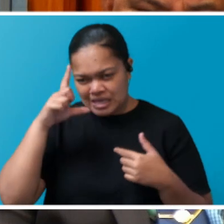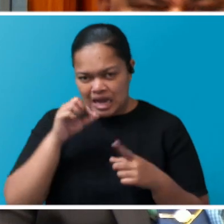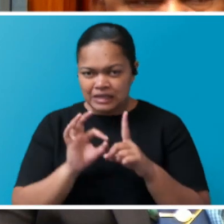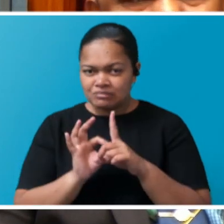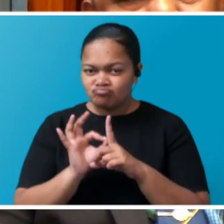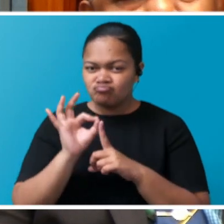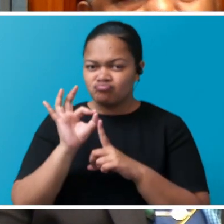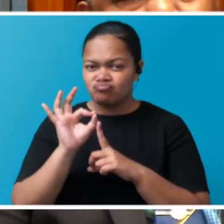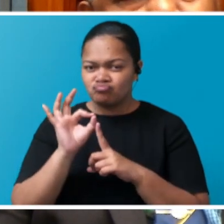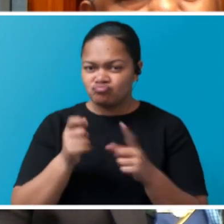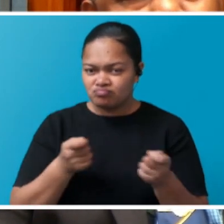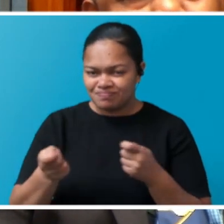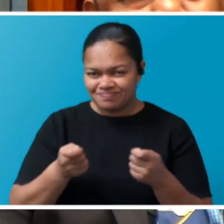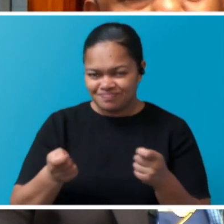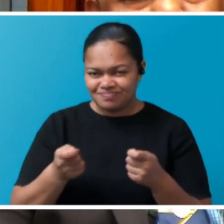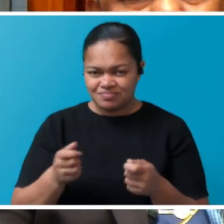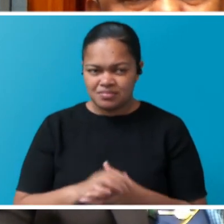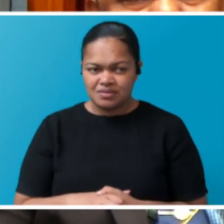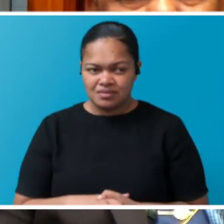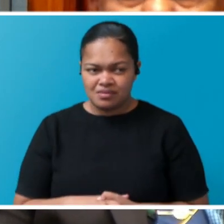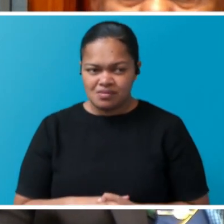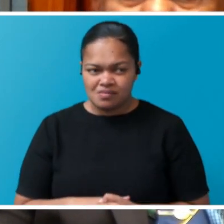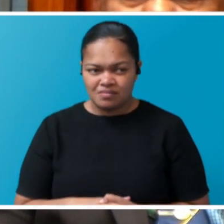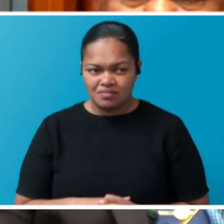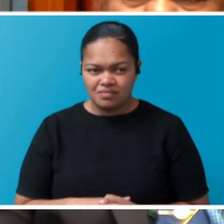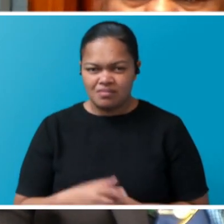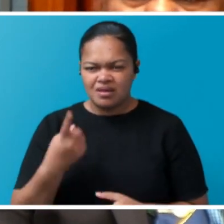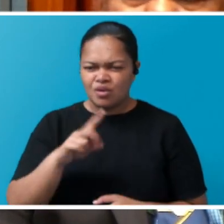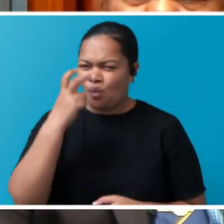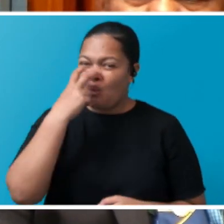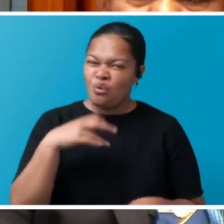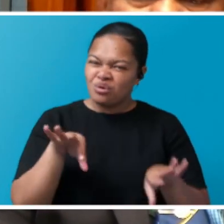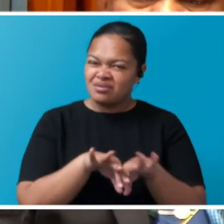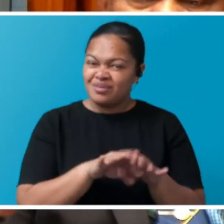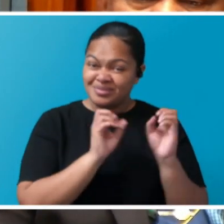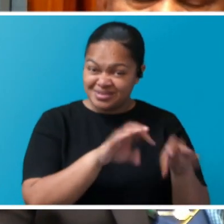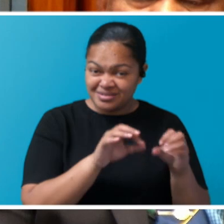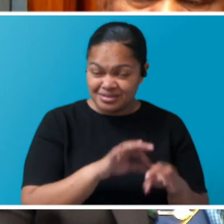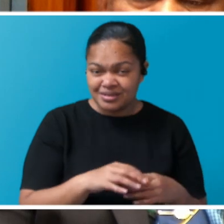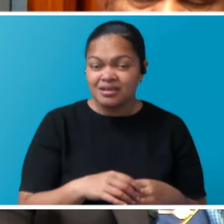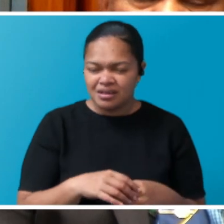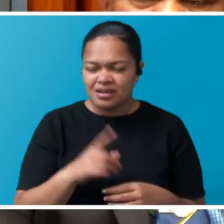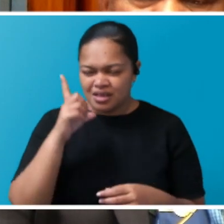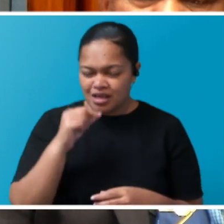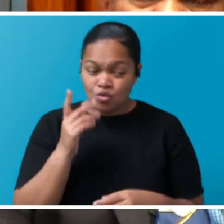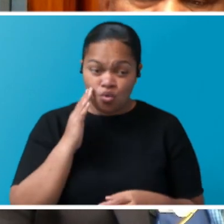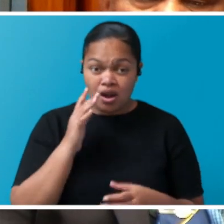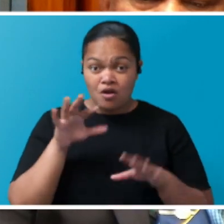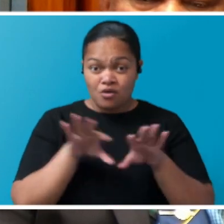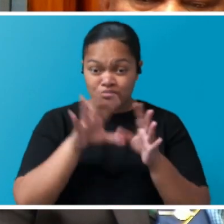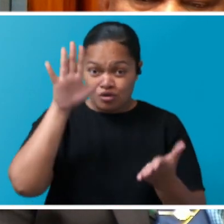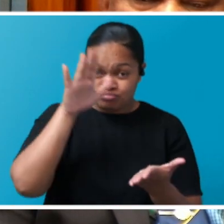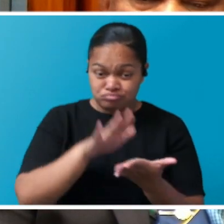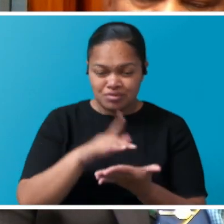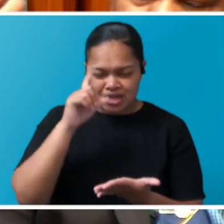managing also rehabilitating current dump site, as well as exploring other areas